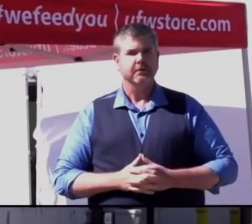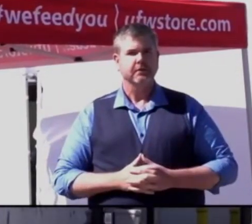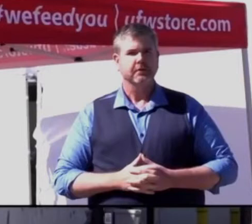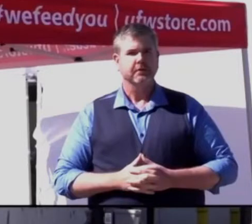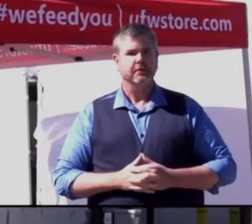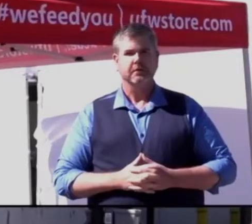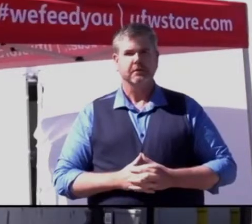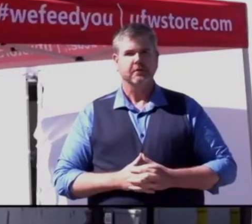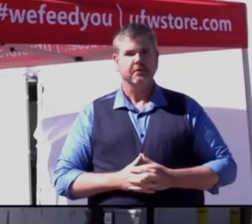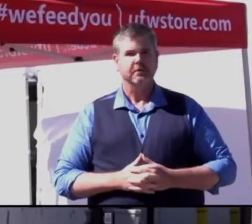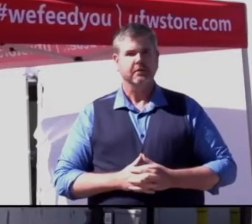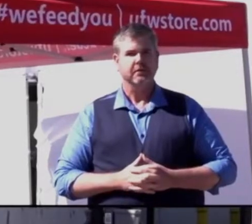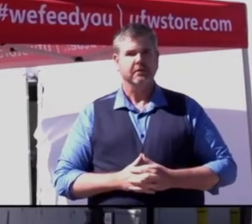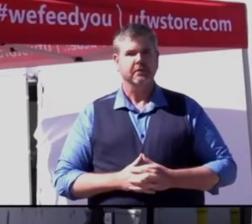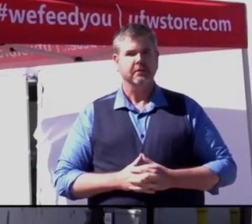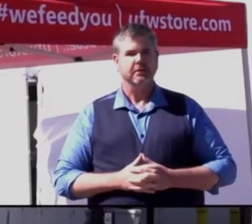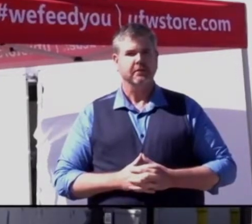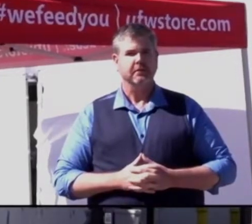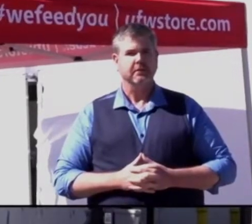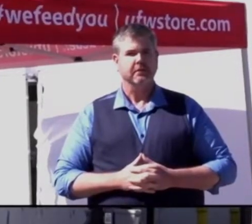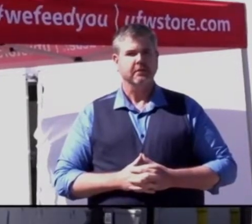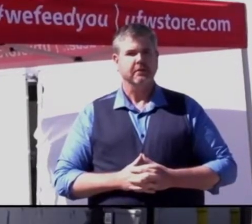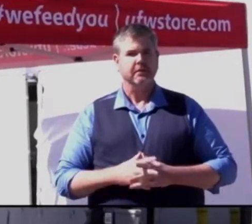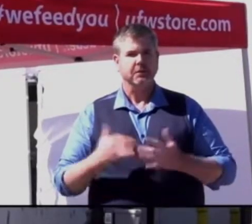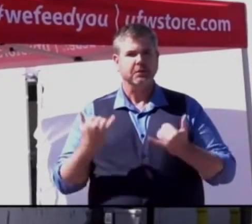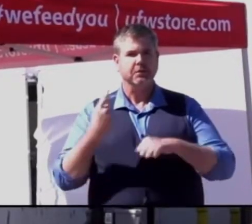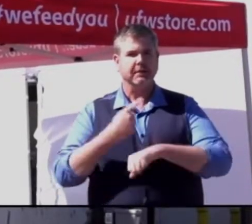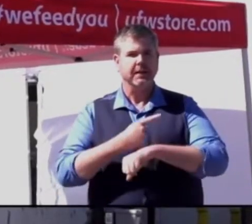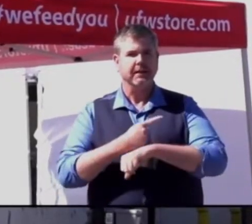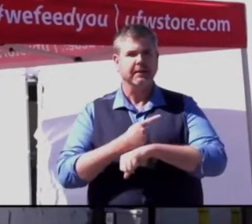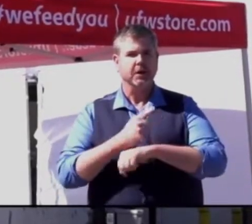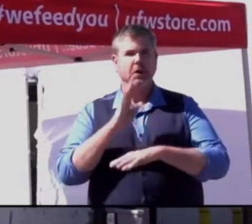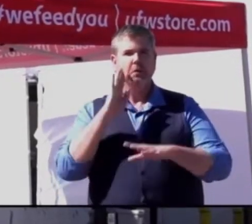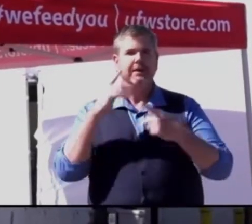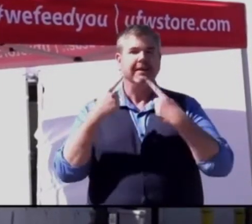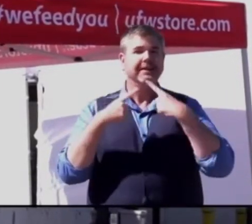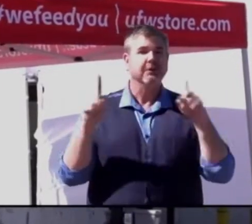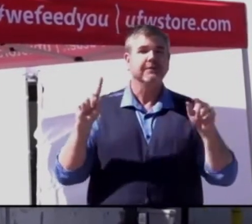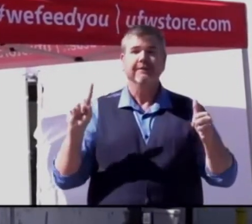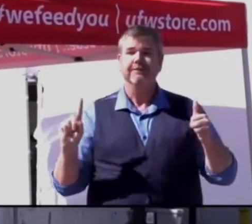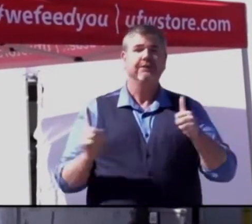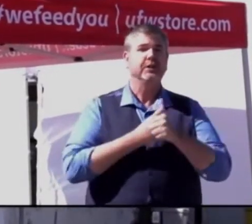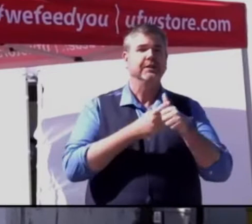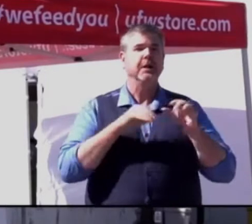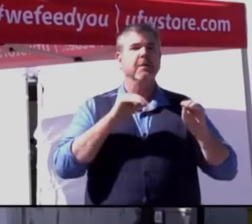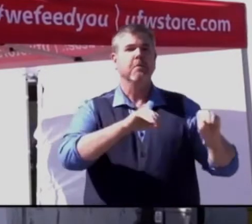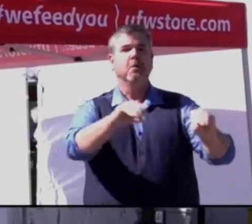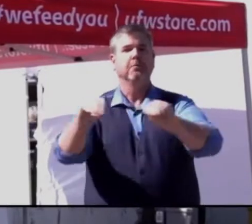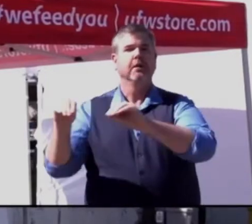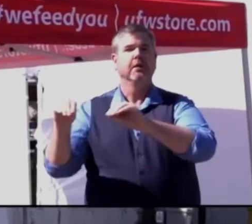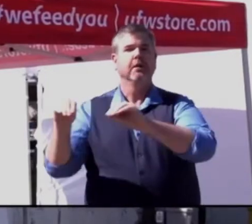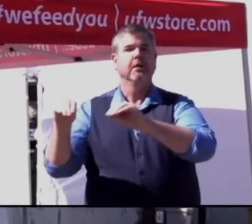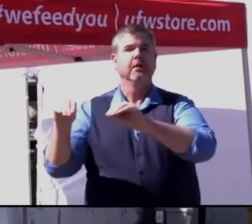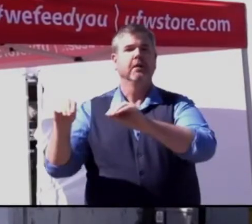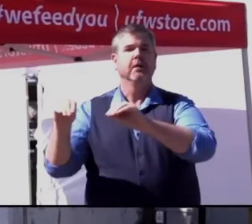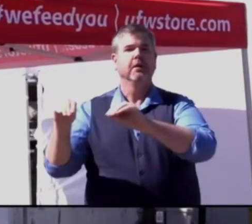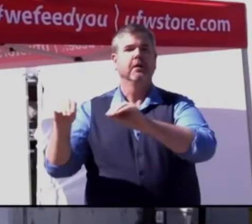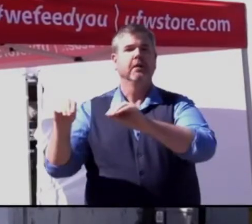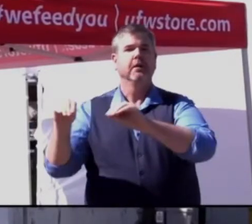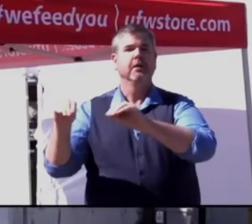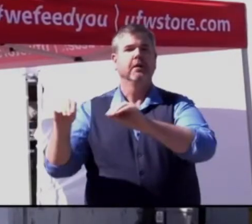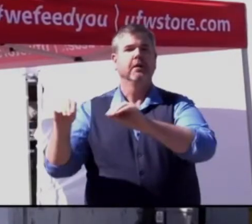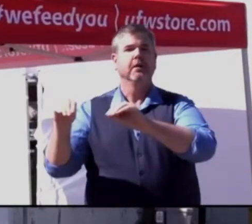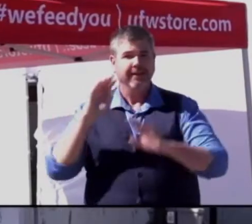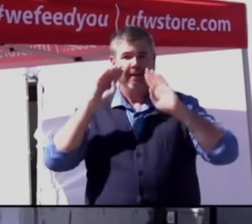Clara County. Today, we're gathered here to announce the first mobile vaccination clinic focused on the frontline workers here at